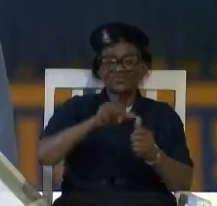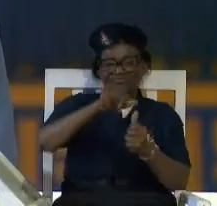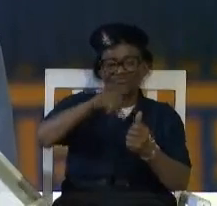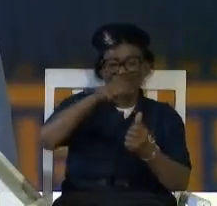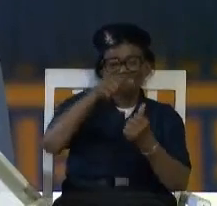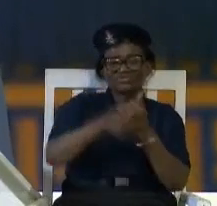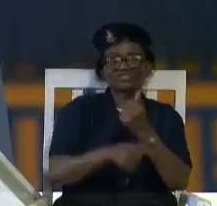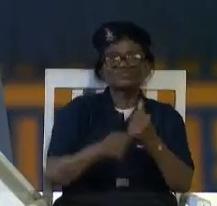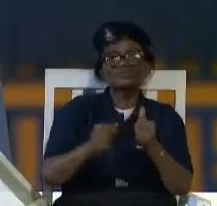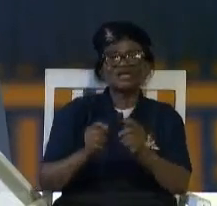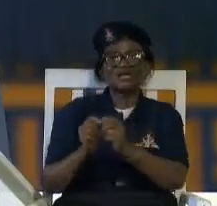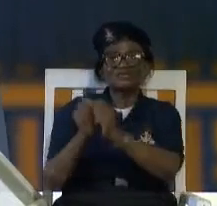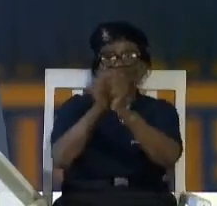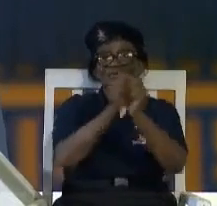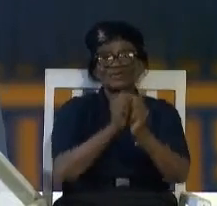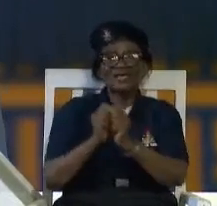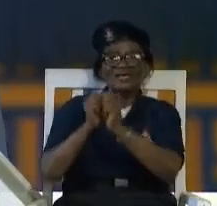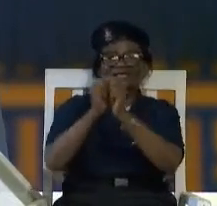together.